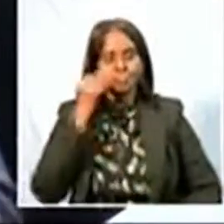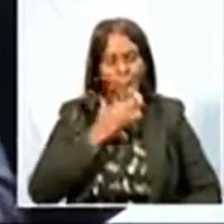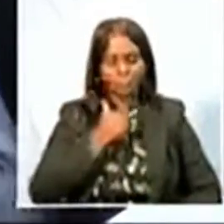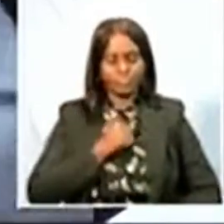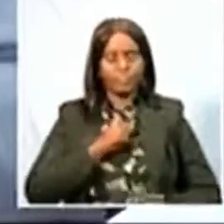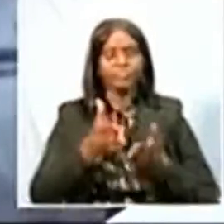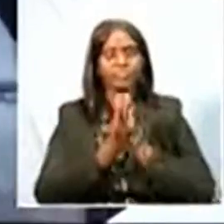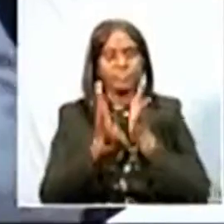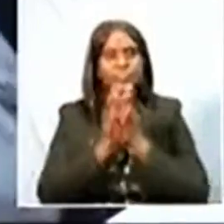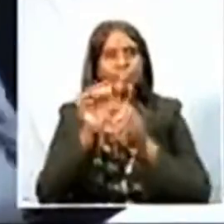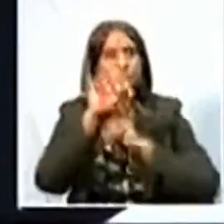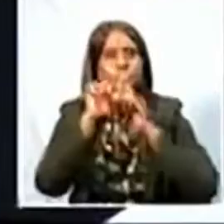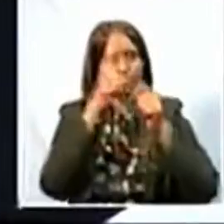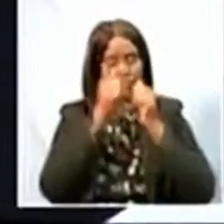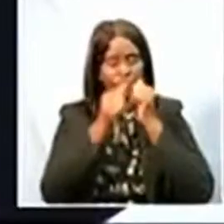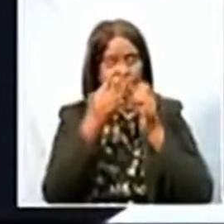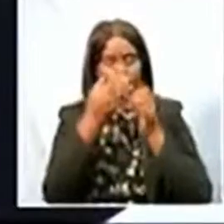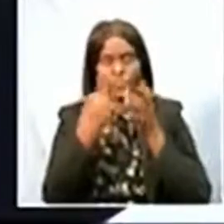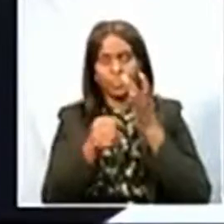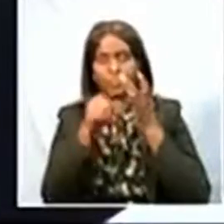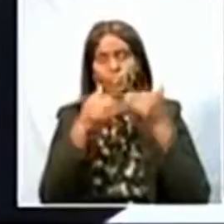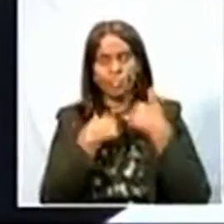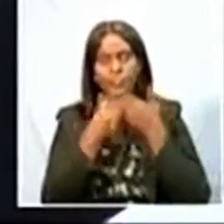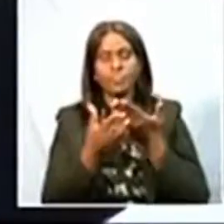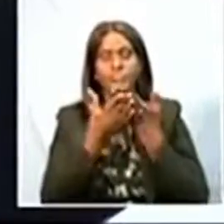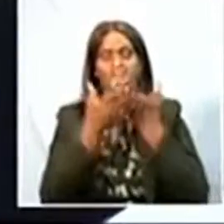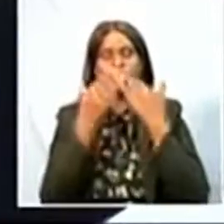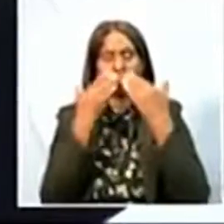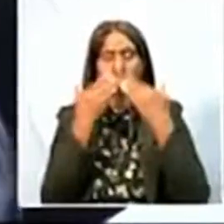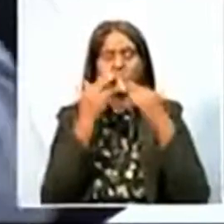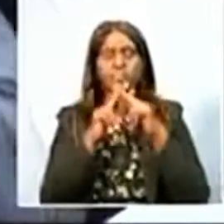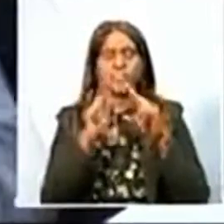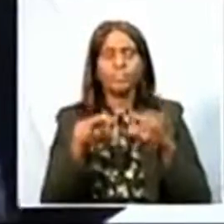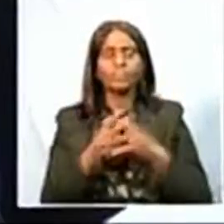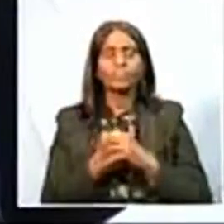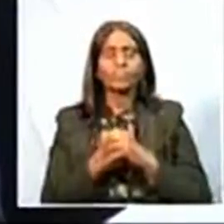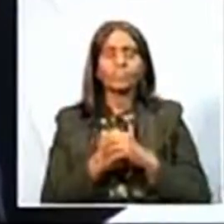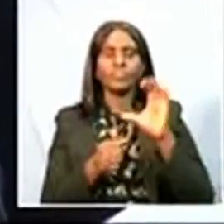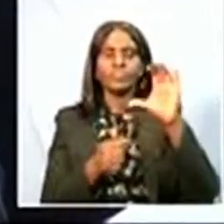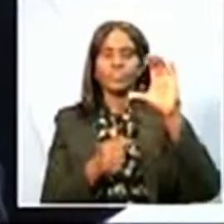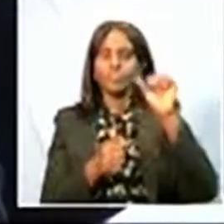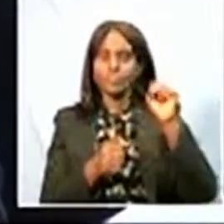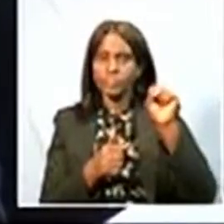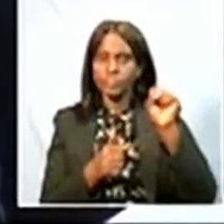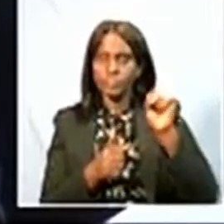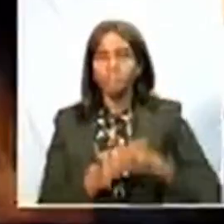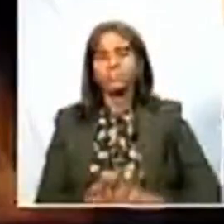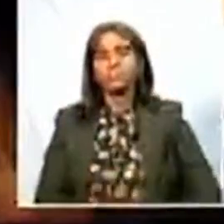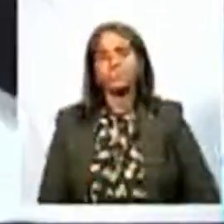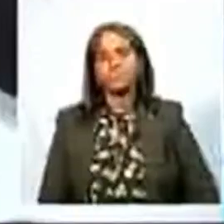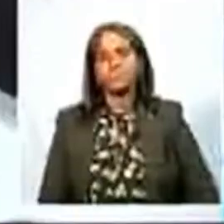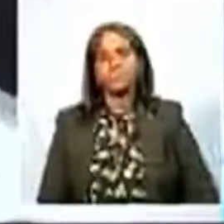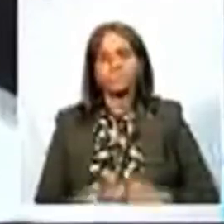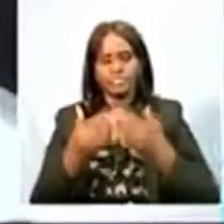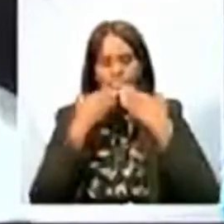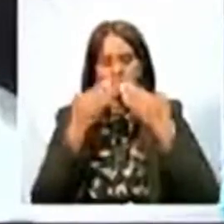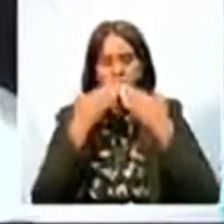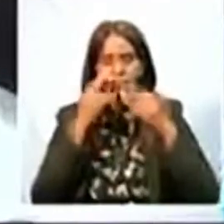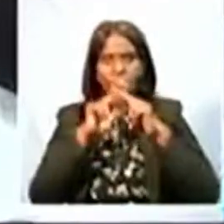that question. It's because of what you have submitted. Thank you, Chair. Yes. Thank you,